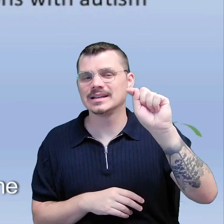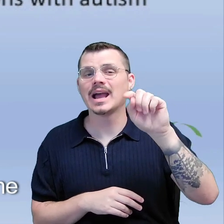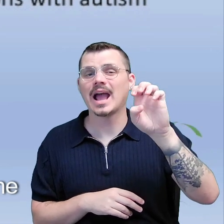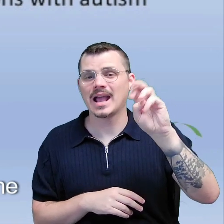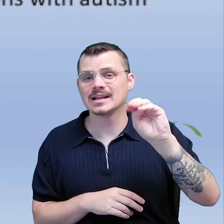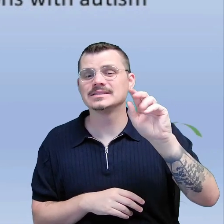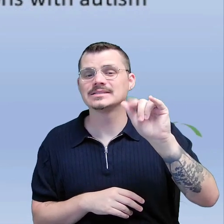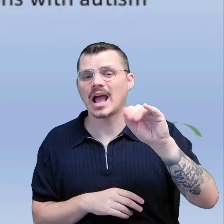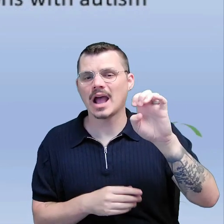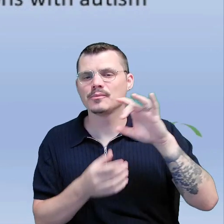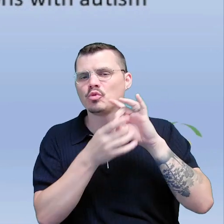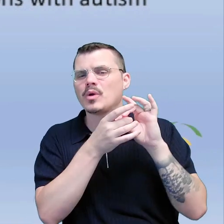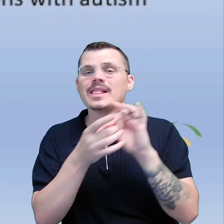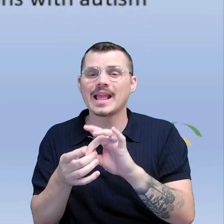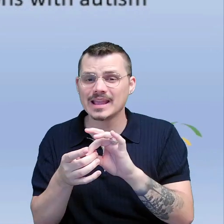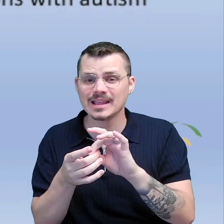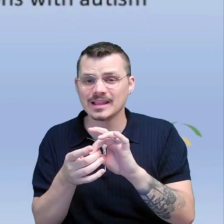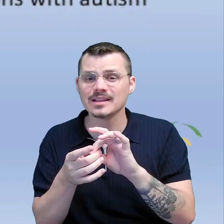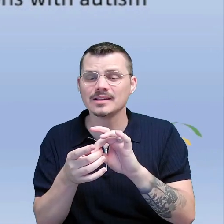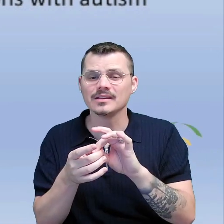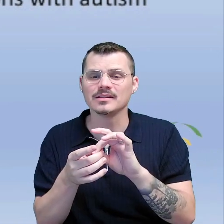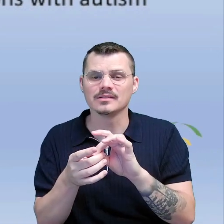sulfatyltransferase enzyme-related conditions.